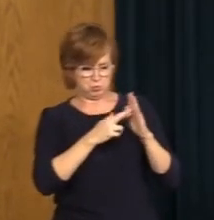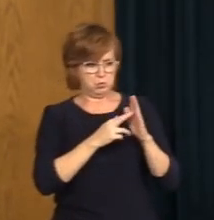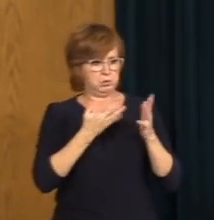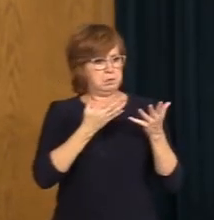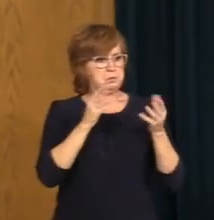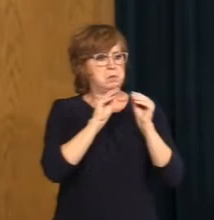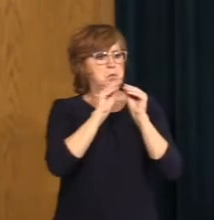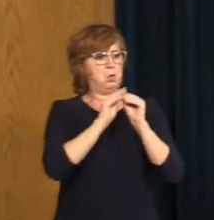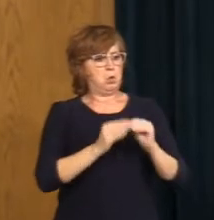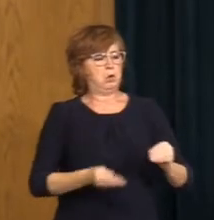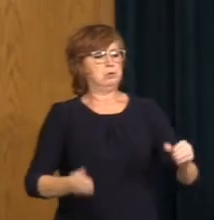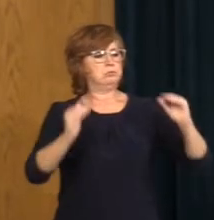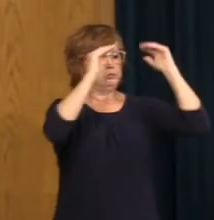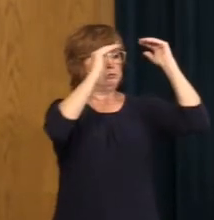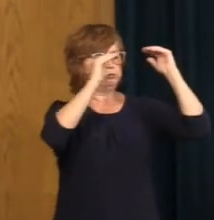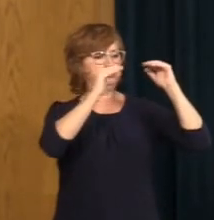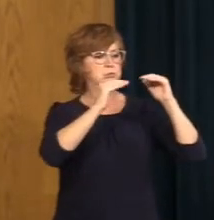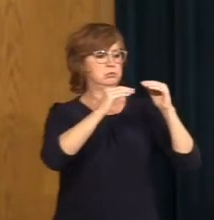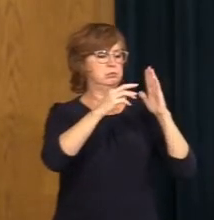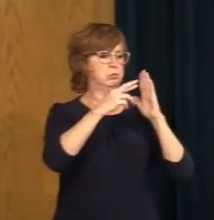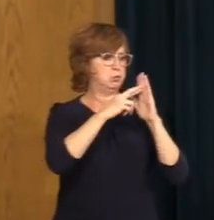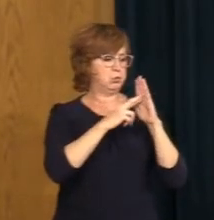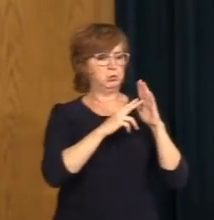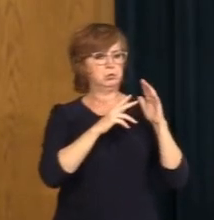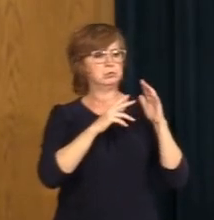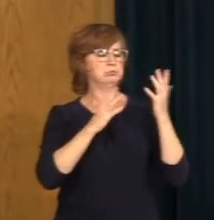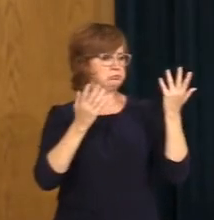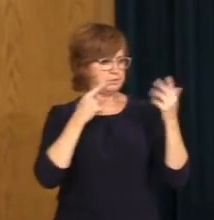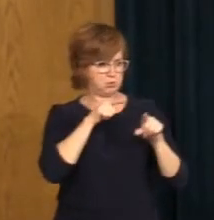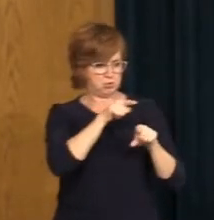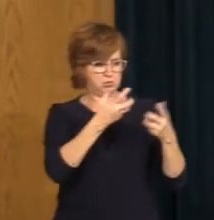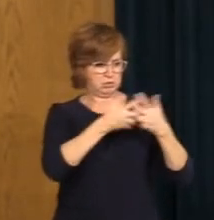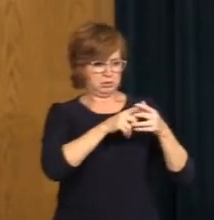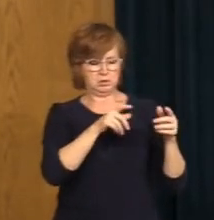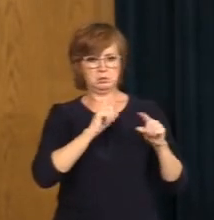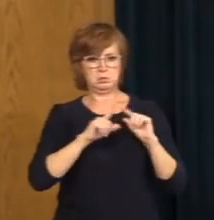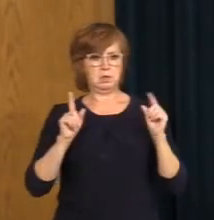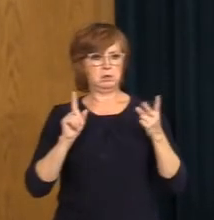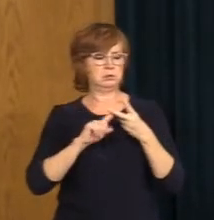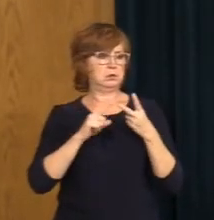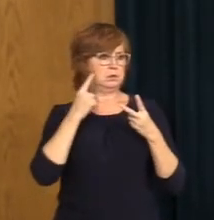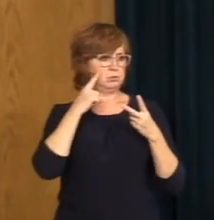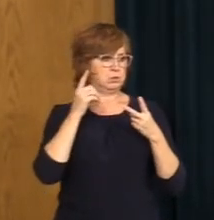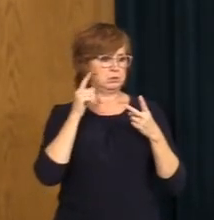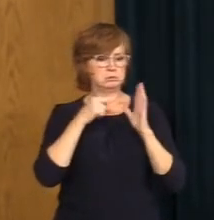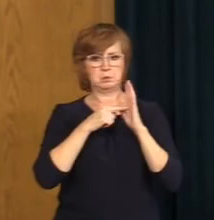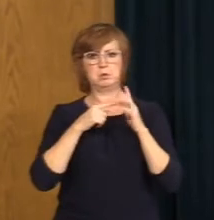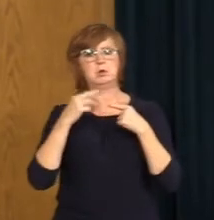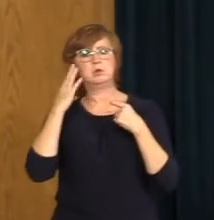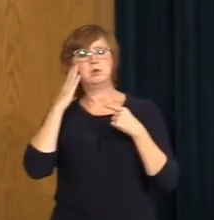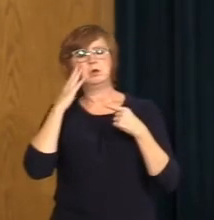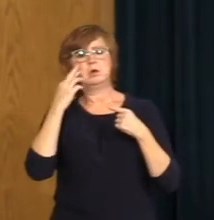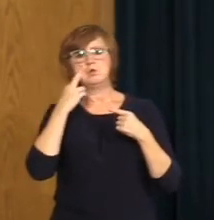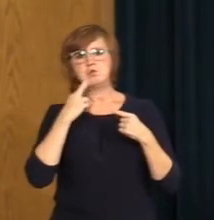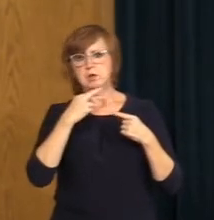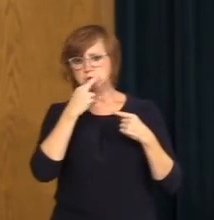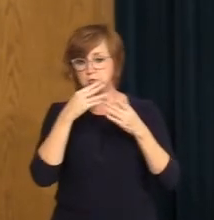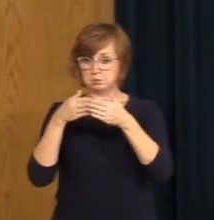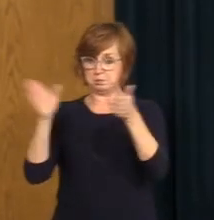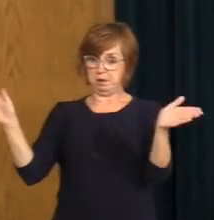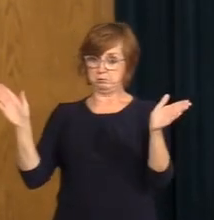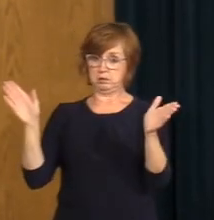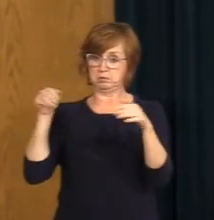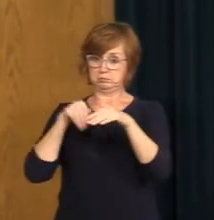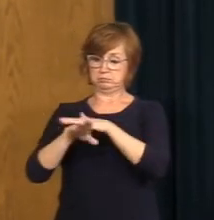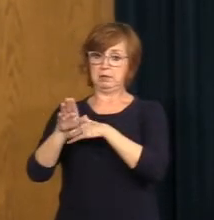the specific guidelines speak in more detail to places which are open to the public, like restaurants, for example, that are very